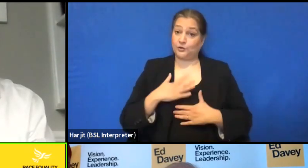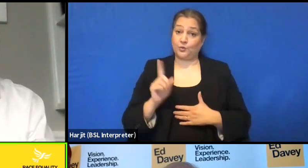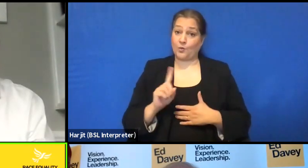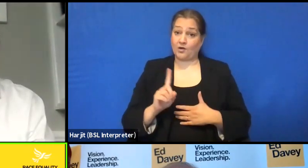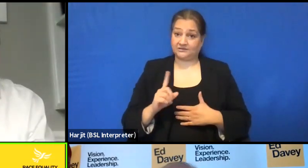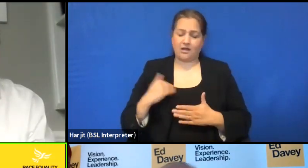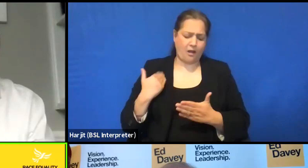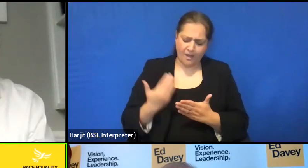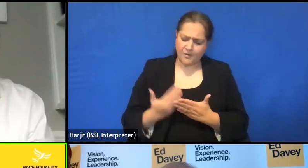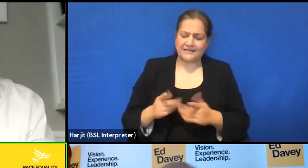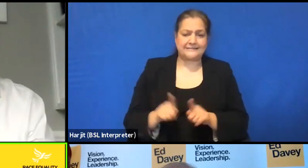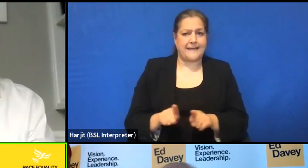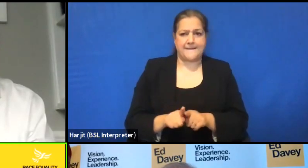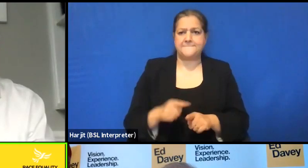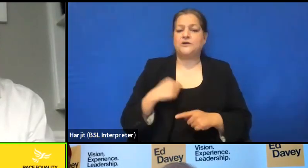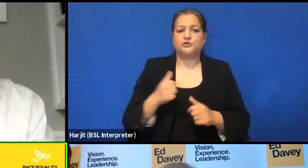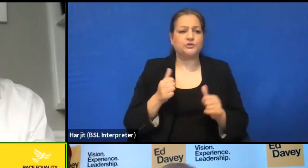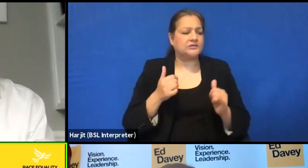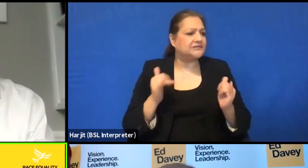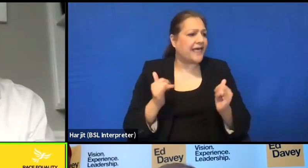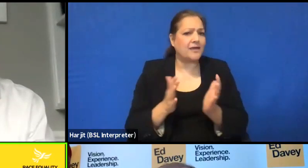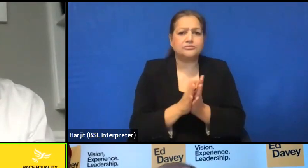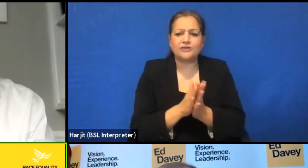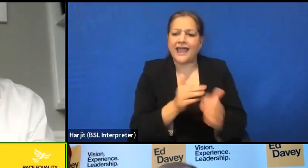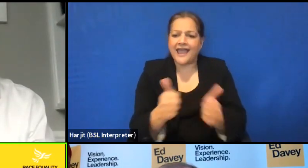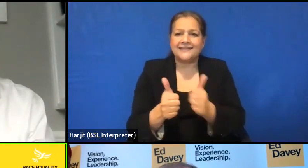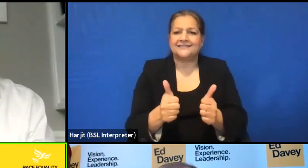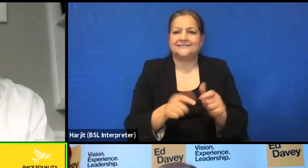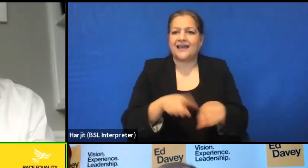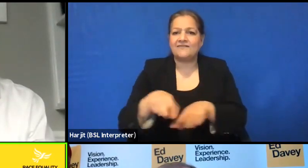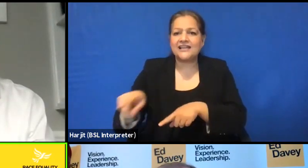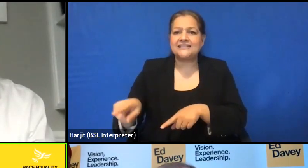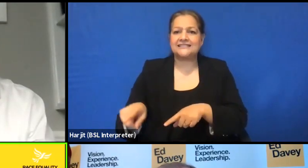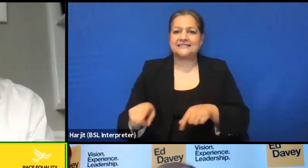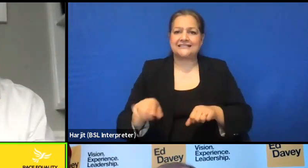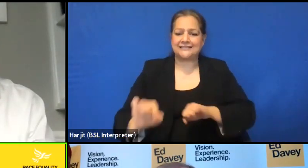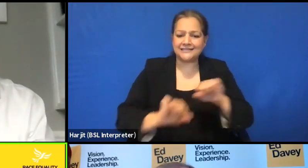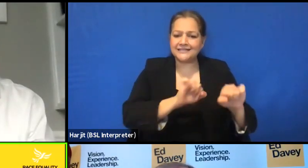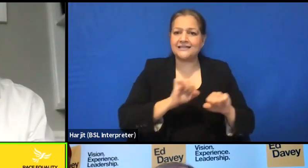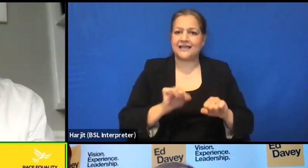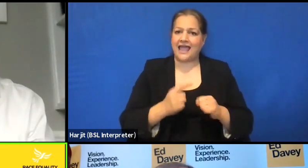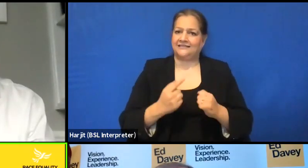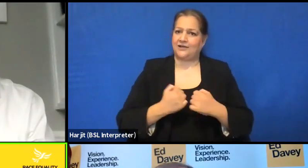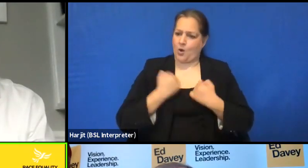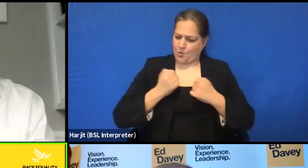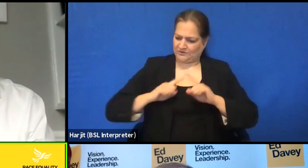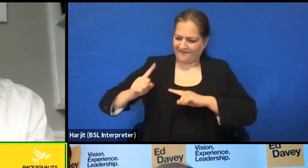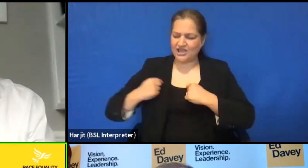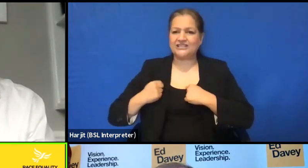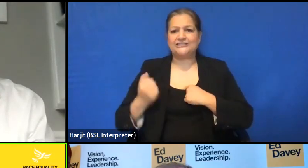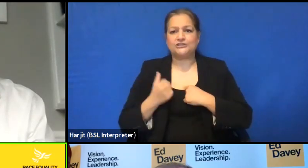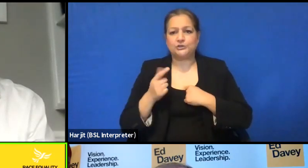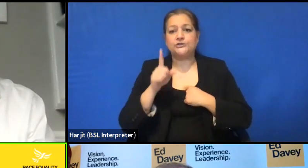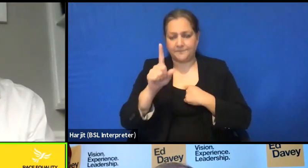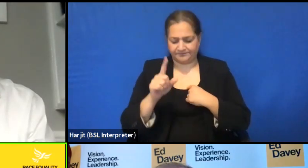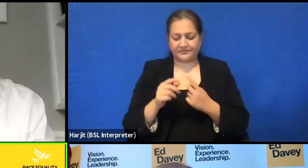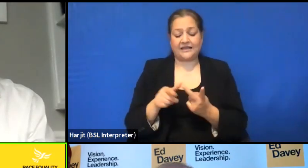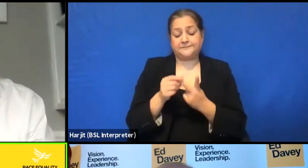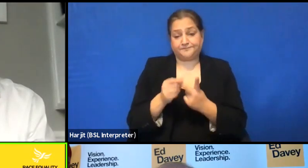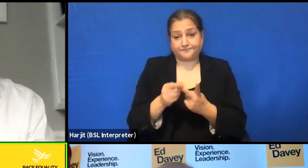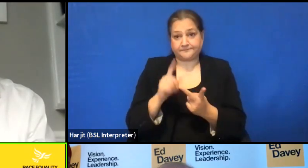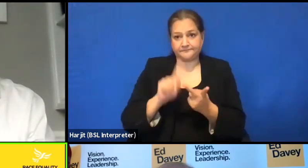actually, let's celebrate each other's diversity and face our own history in ourselves. To COVID-19, well, I'll start perhaps by